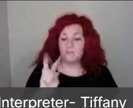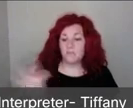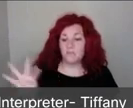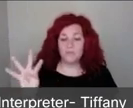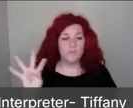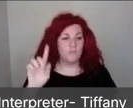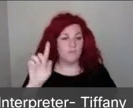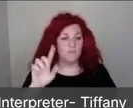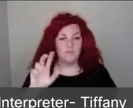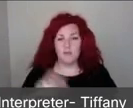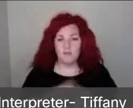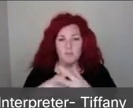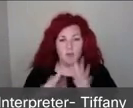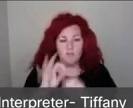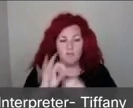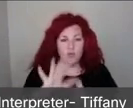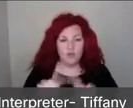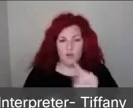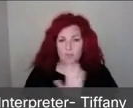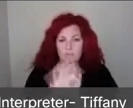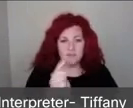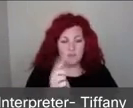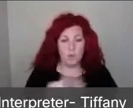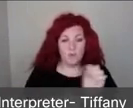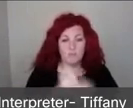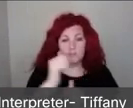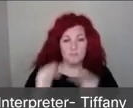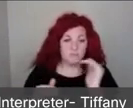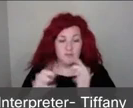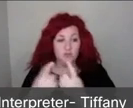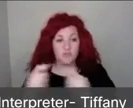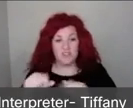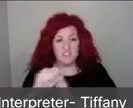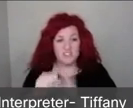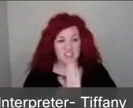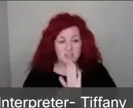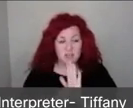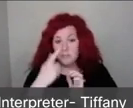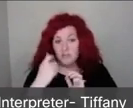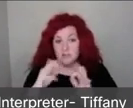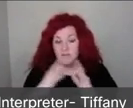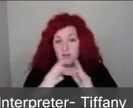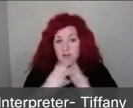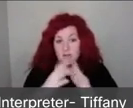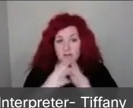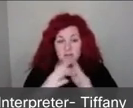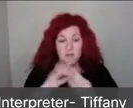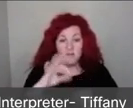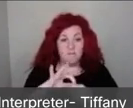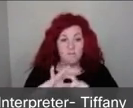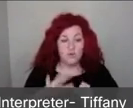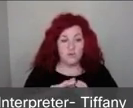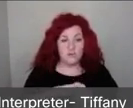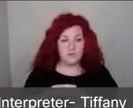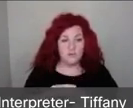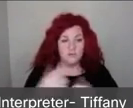elect their candidate of choice in the only Native American majority-minority district in the state because Flagstaff voters mobilized to defeat the